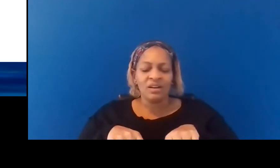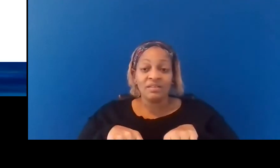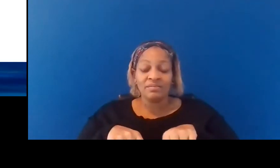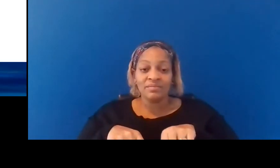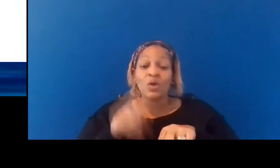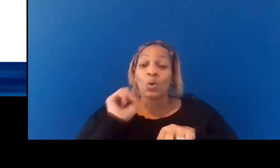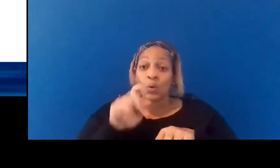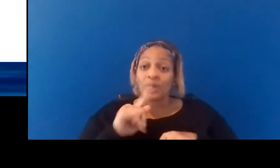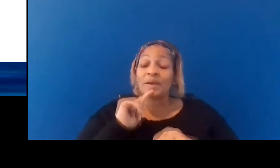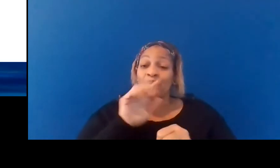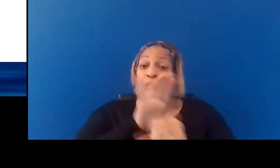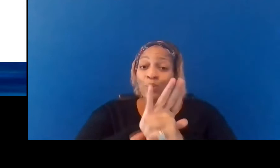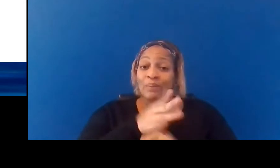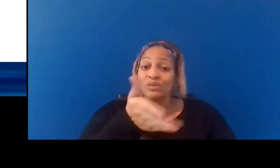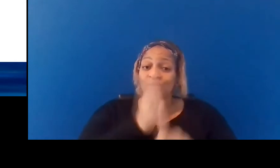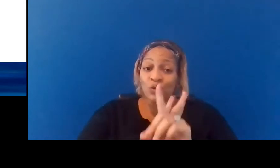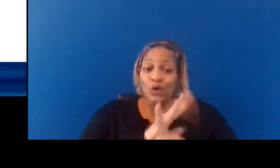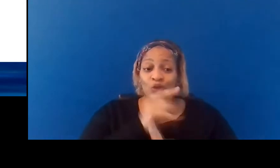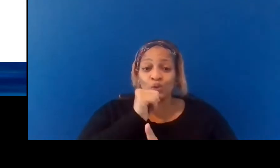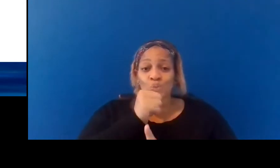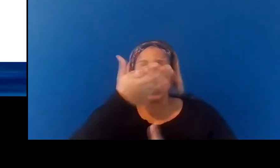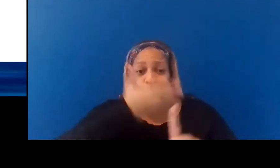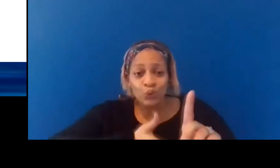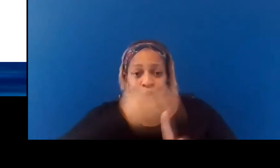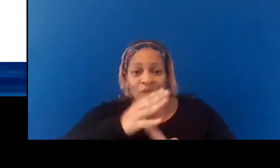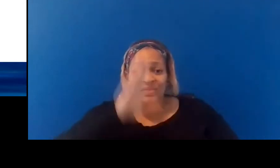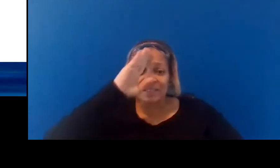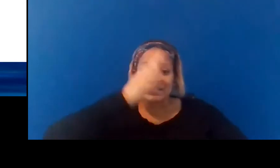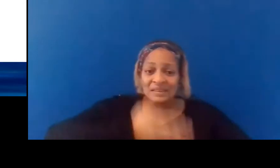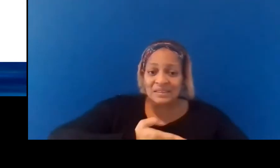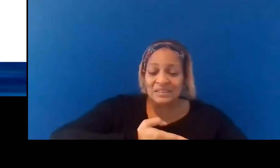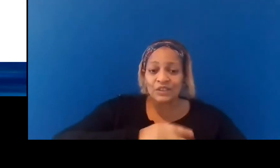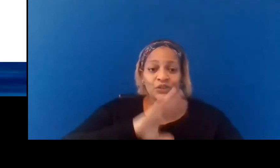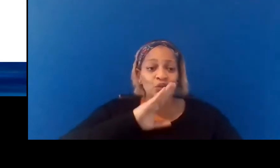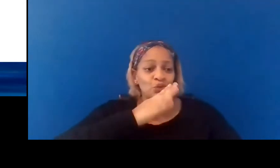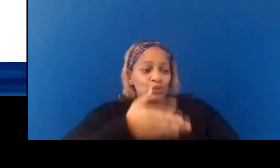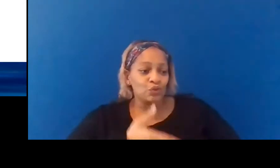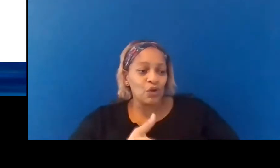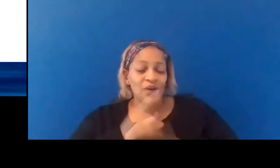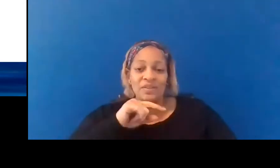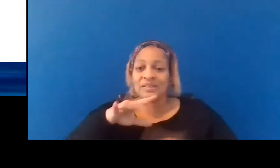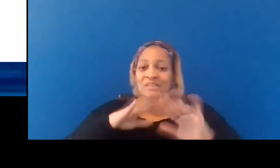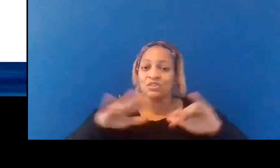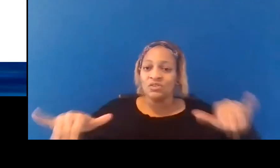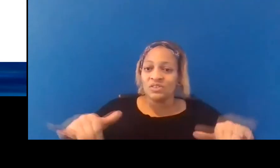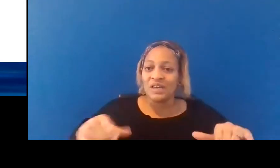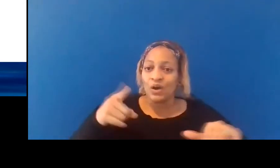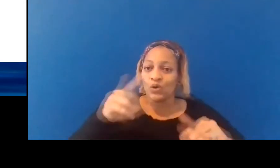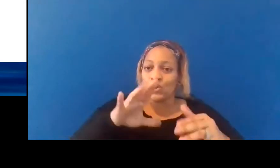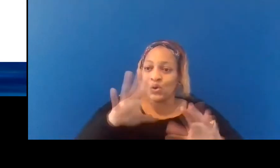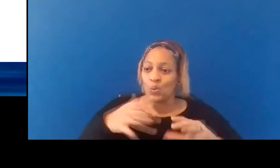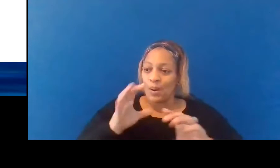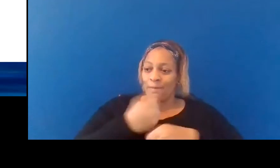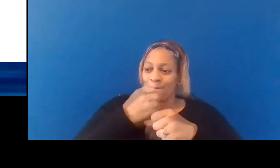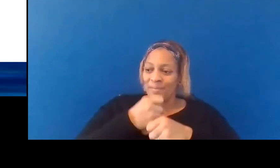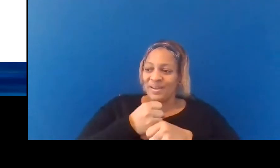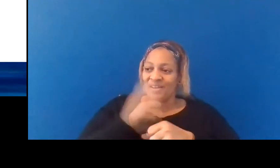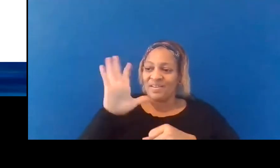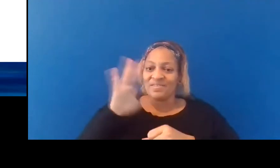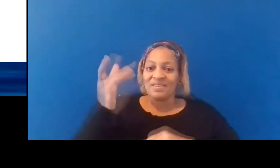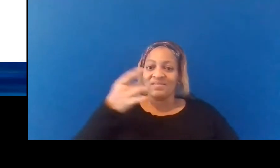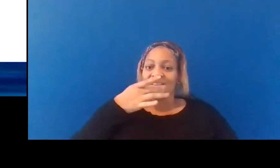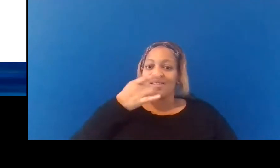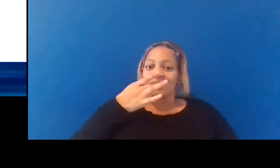are the son of, the daughter of, the child of. You are made in the image and likeness of it because it is all there